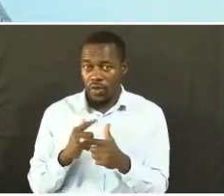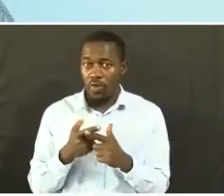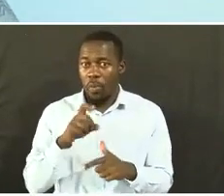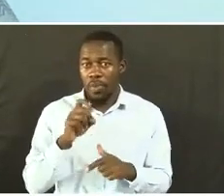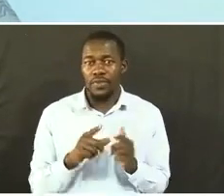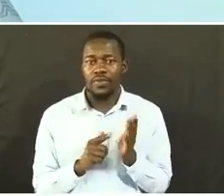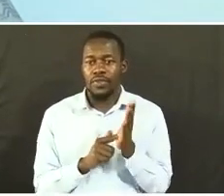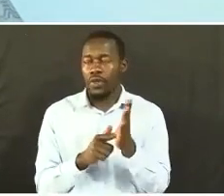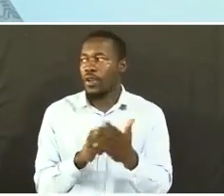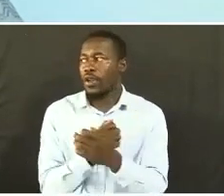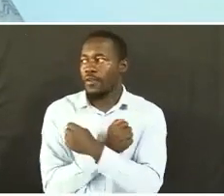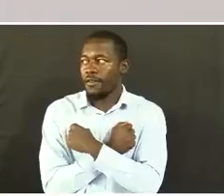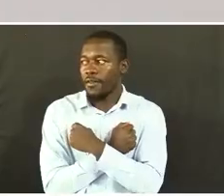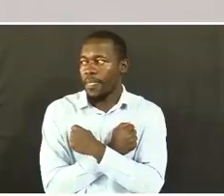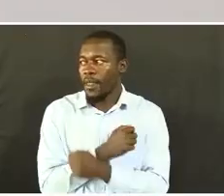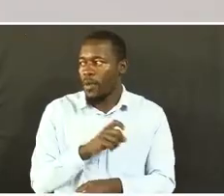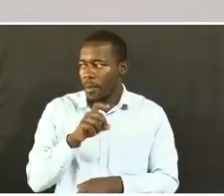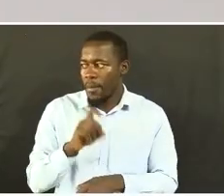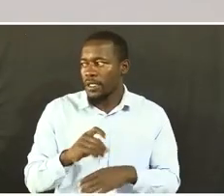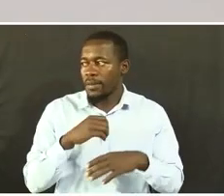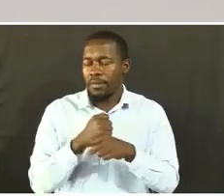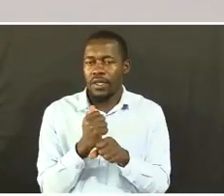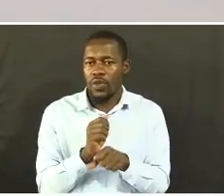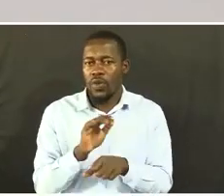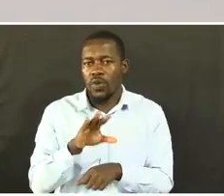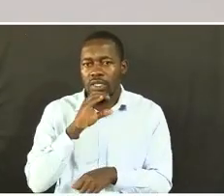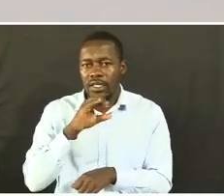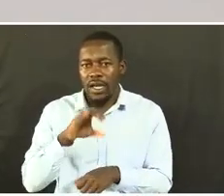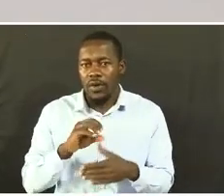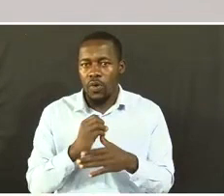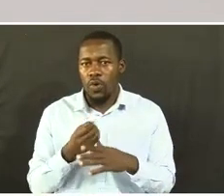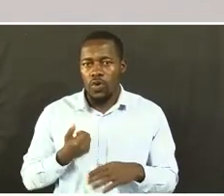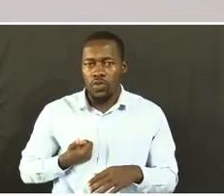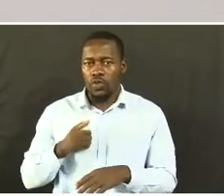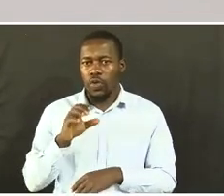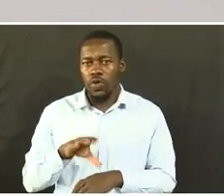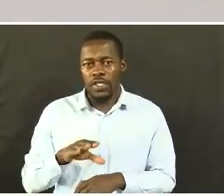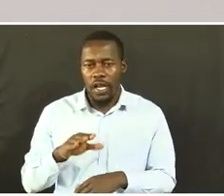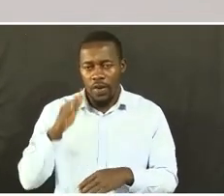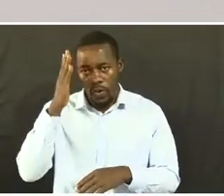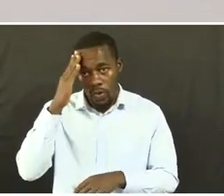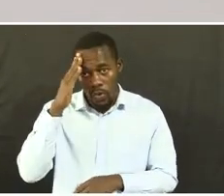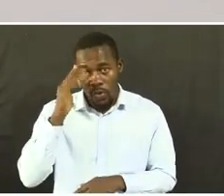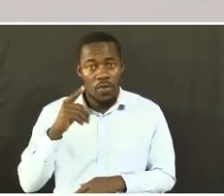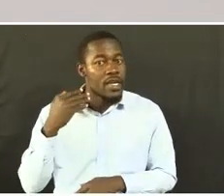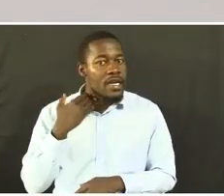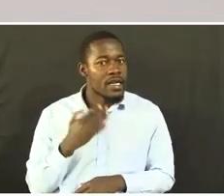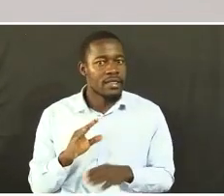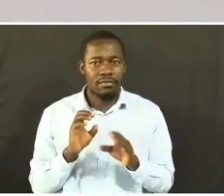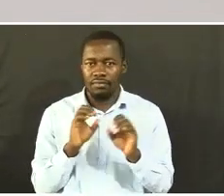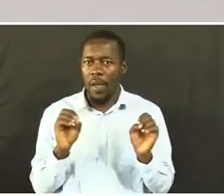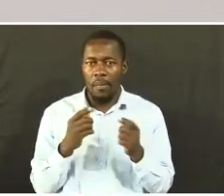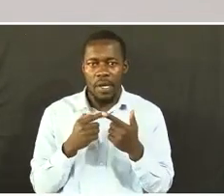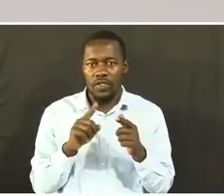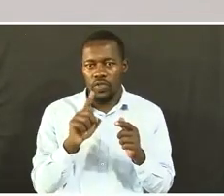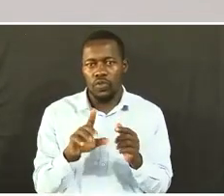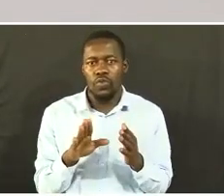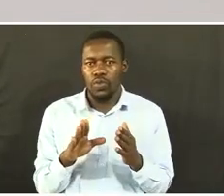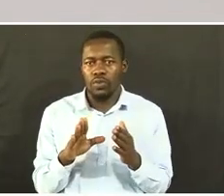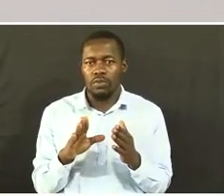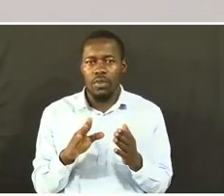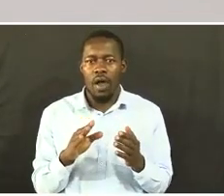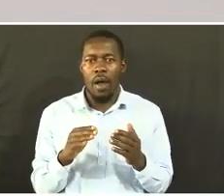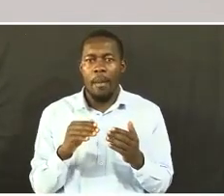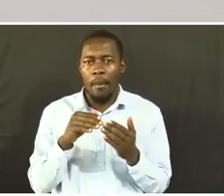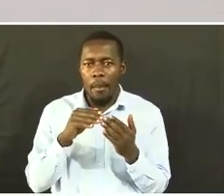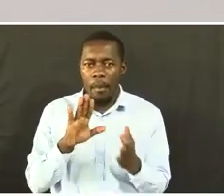realize that, you know, it is, you don't hate them because of what they've started doing, but you are concerned about the consequences of what